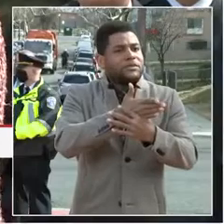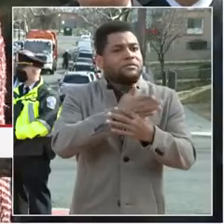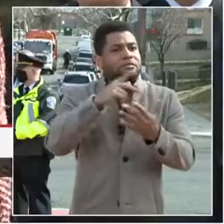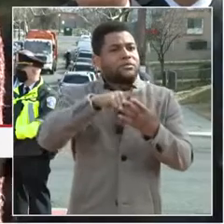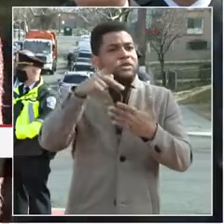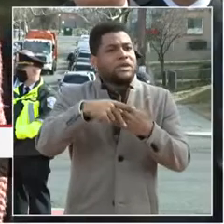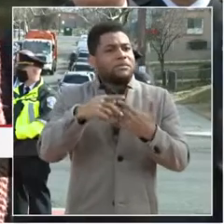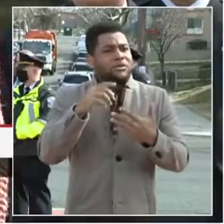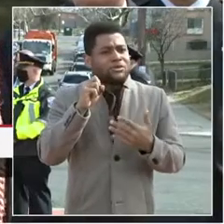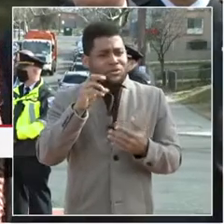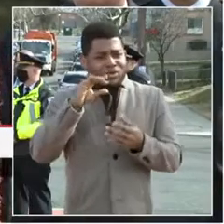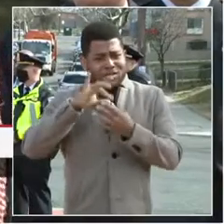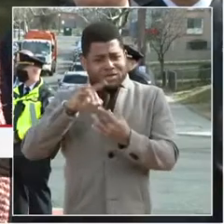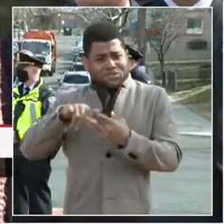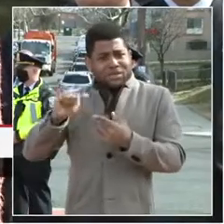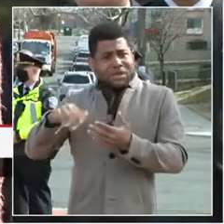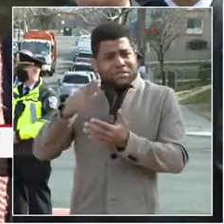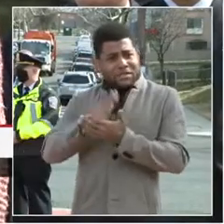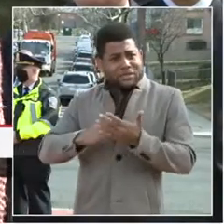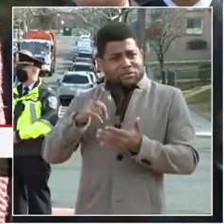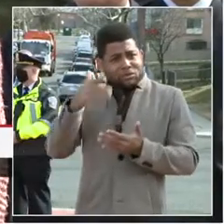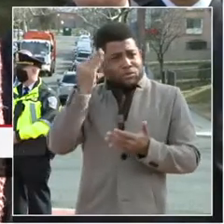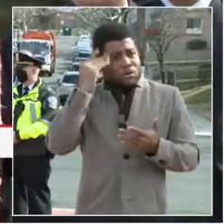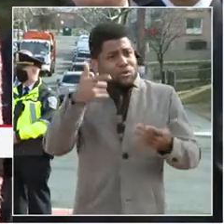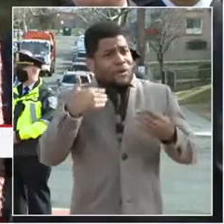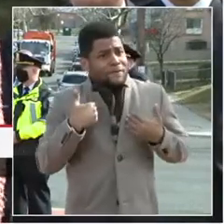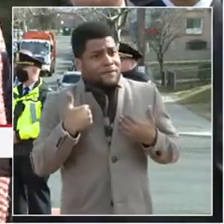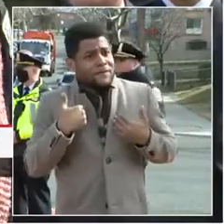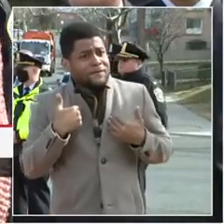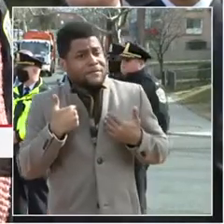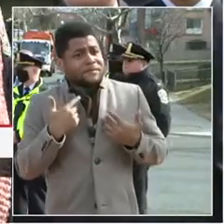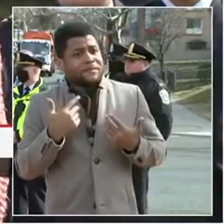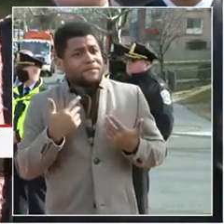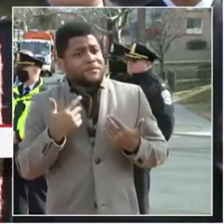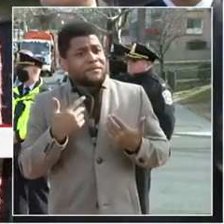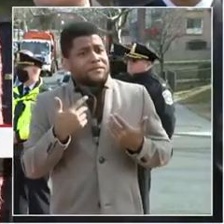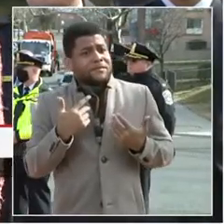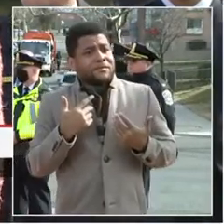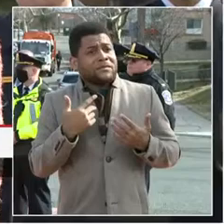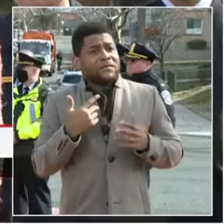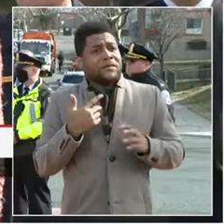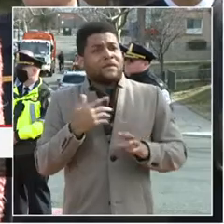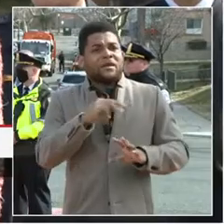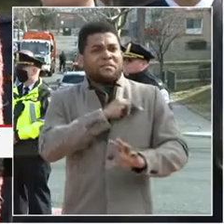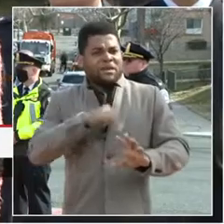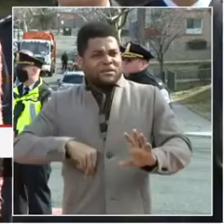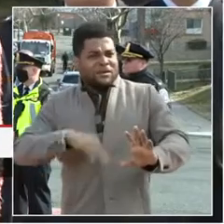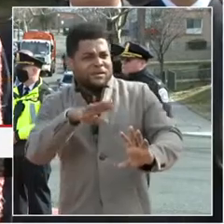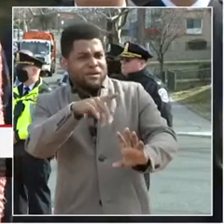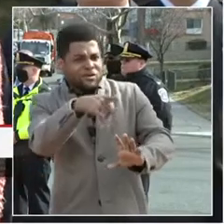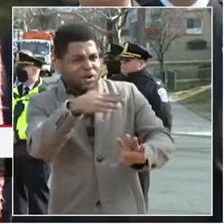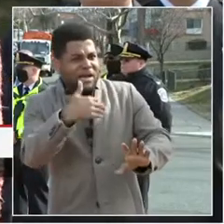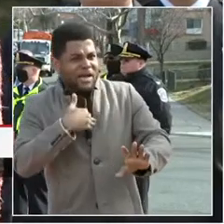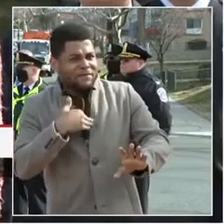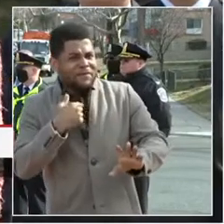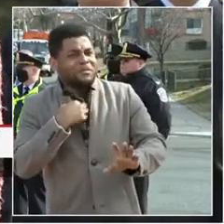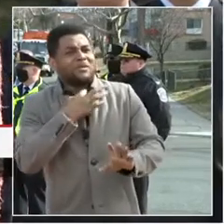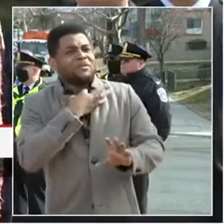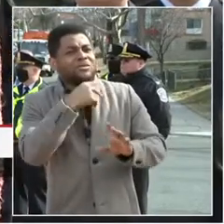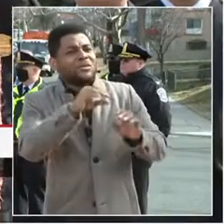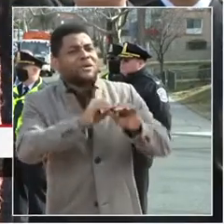interruption program. But what about something like what does that mean? You have one, and the Attorney General has one.